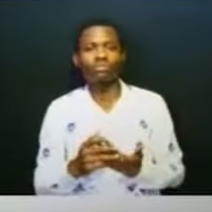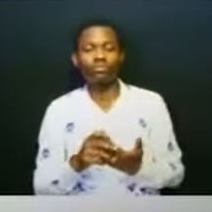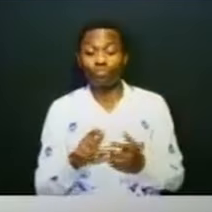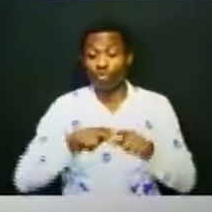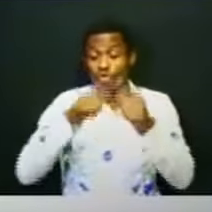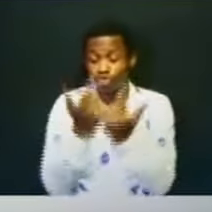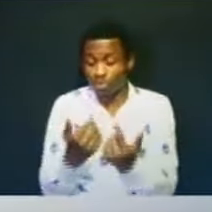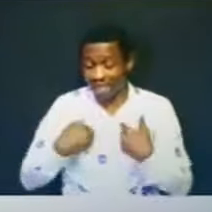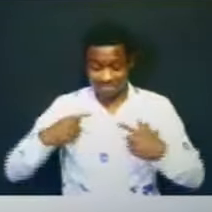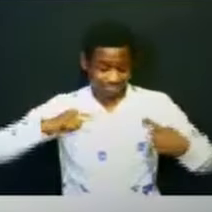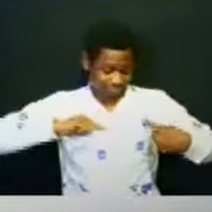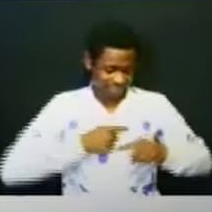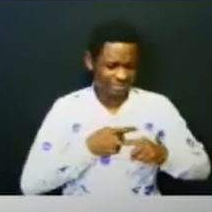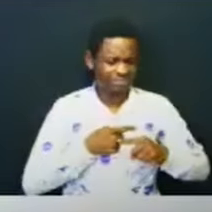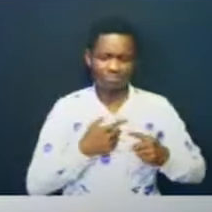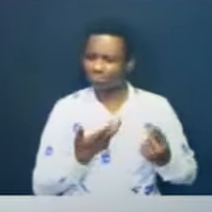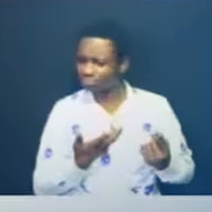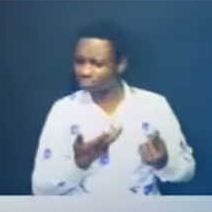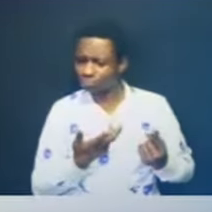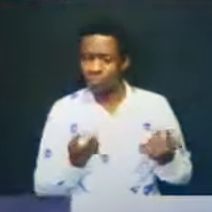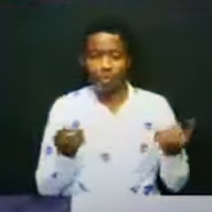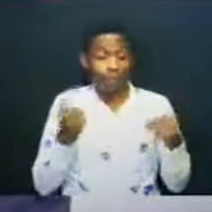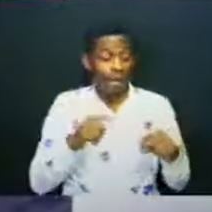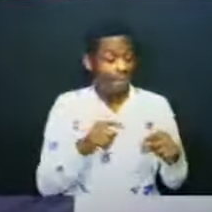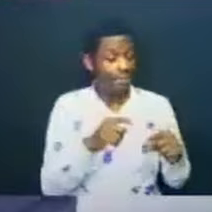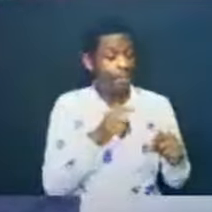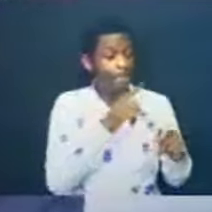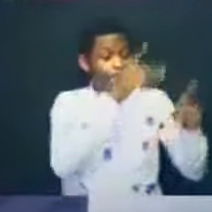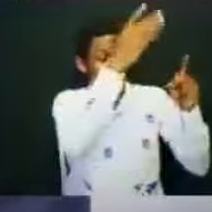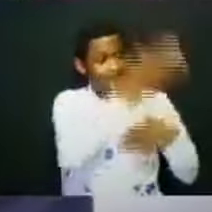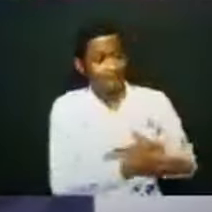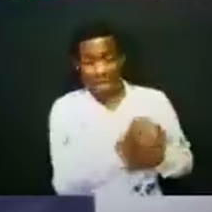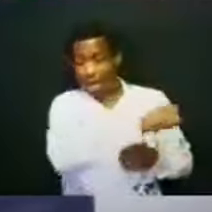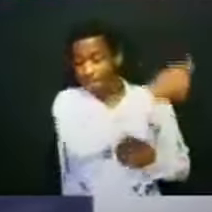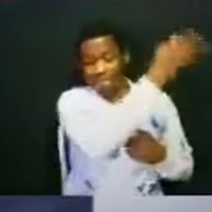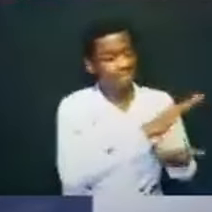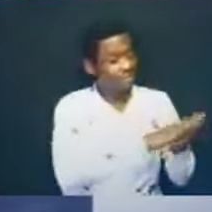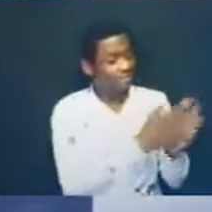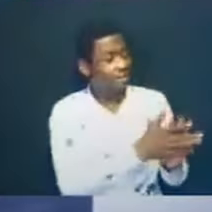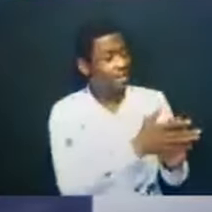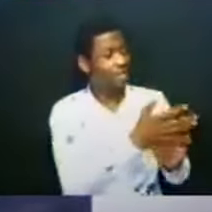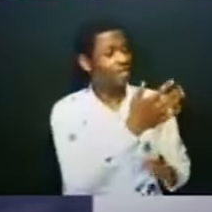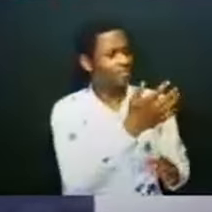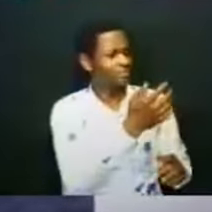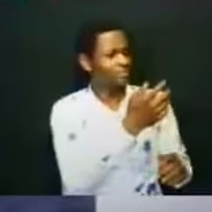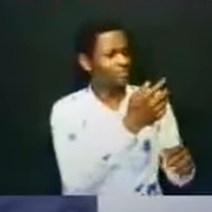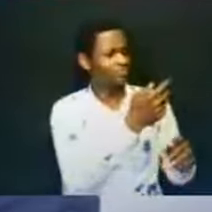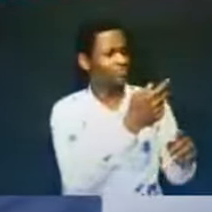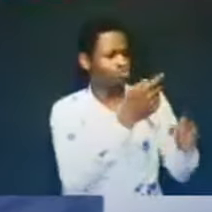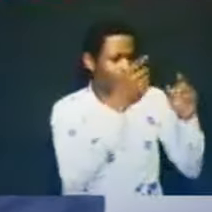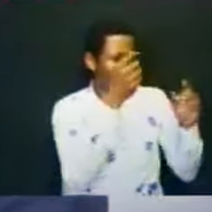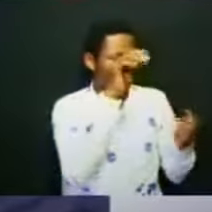always rejoice in the evil that befalls the one they think has offended them. Nipa wodi ya